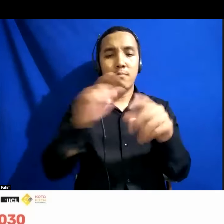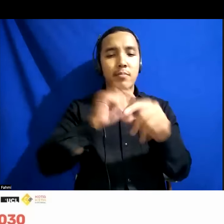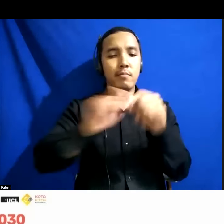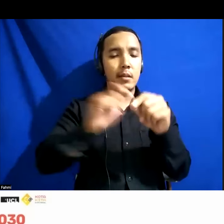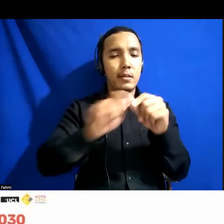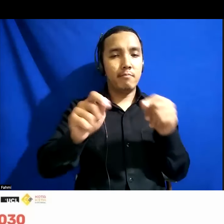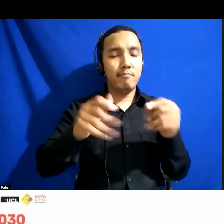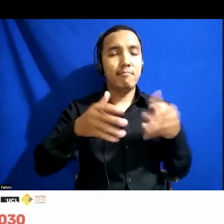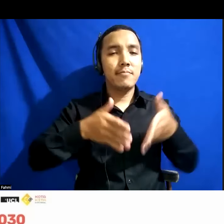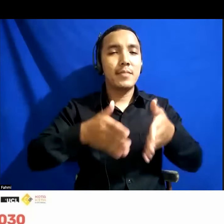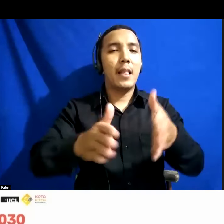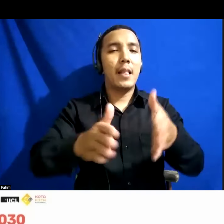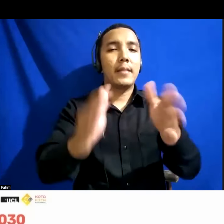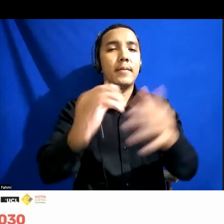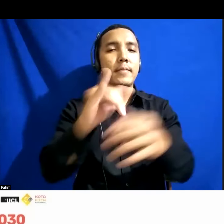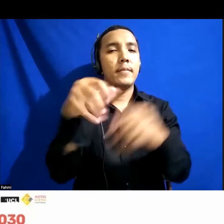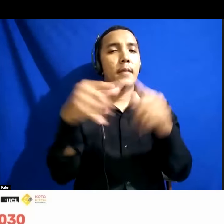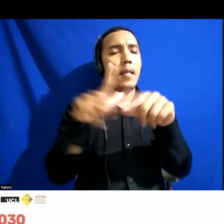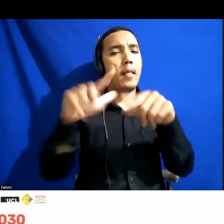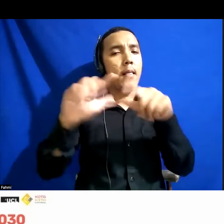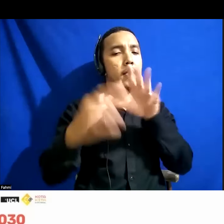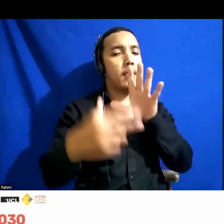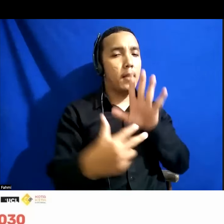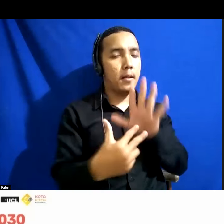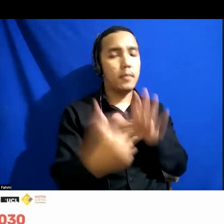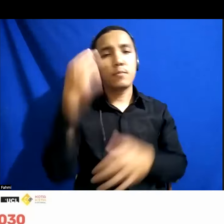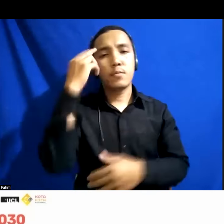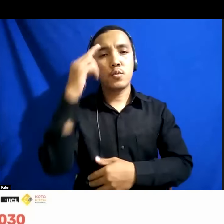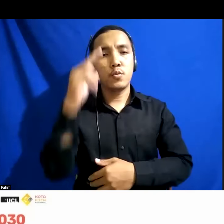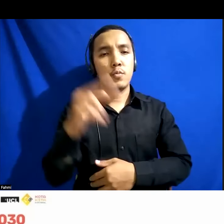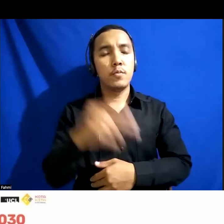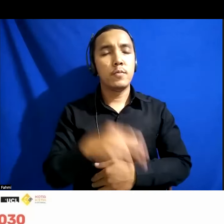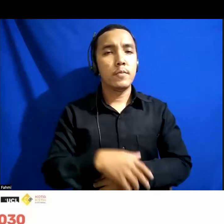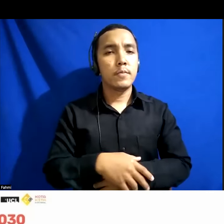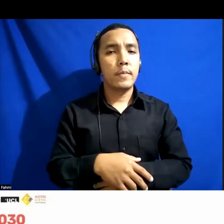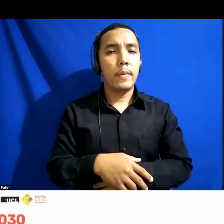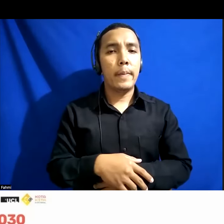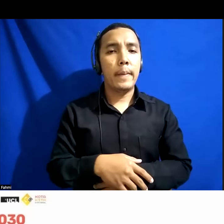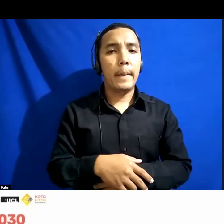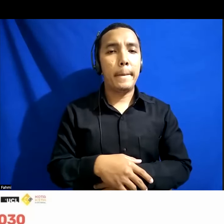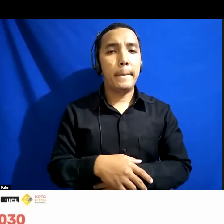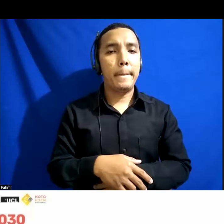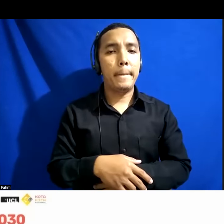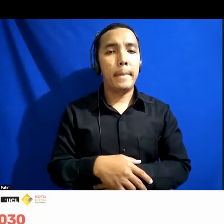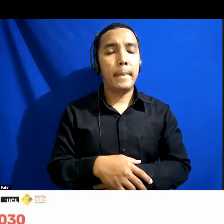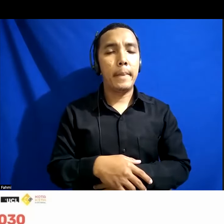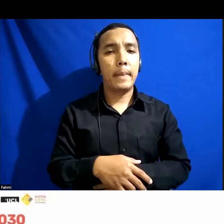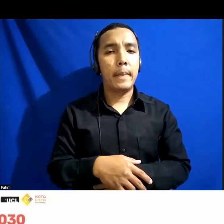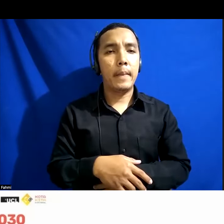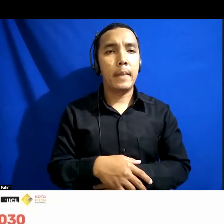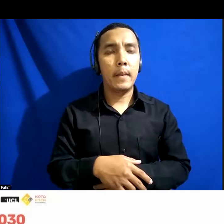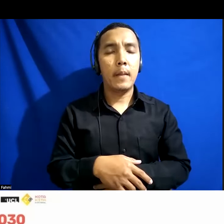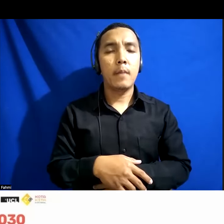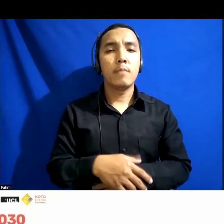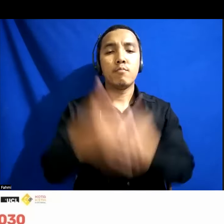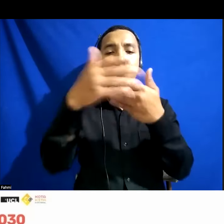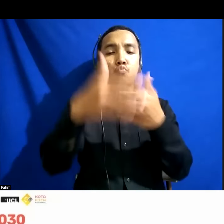improved the streets and the infrastructure in the cities, in the public